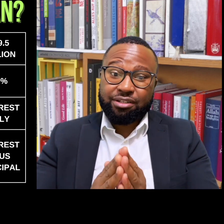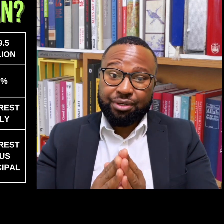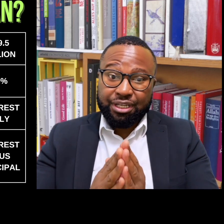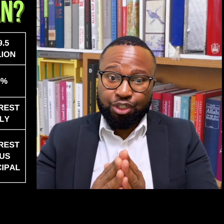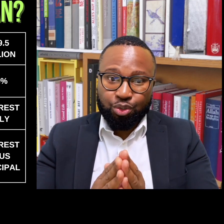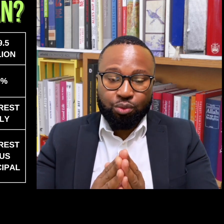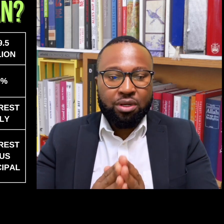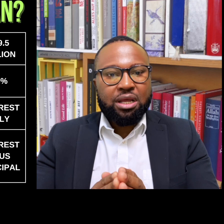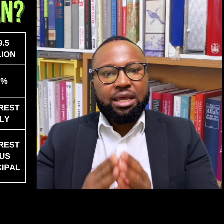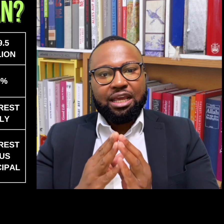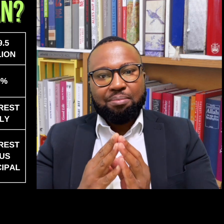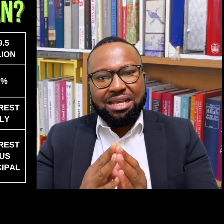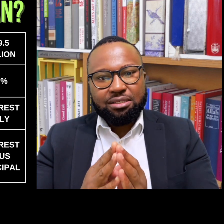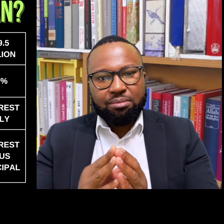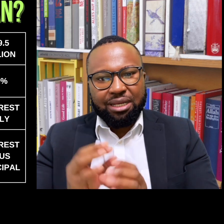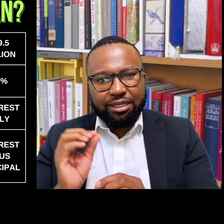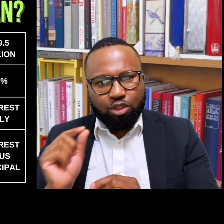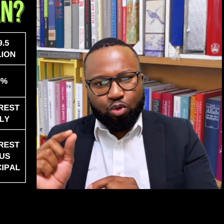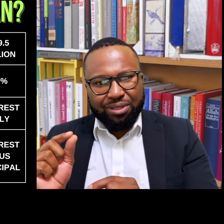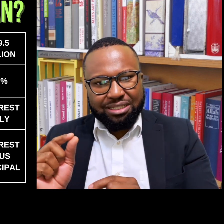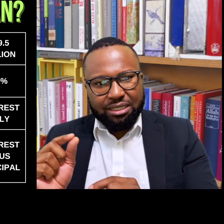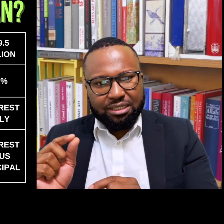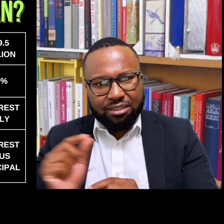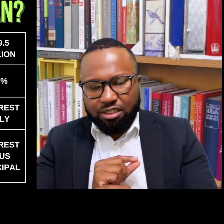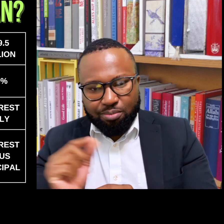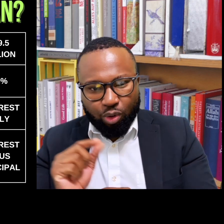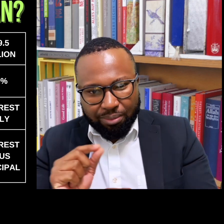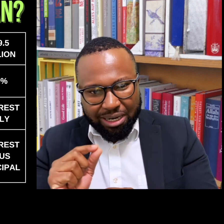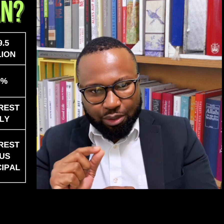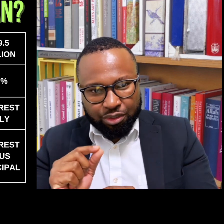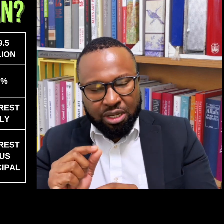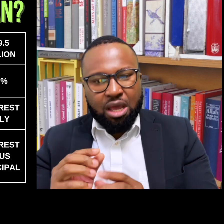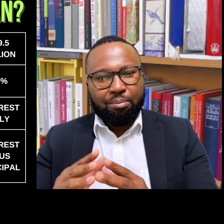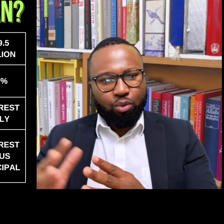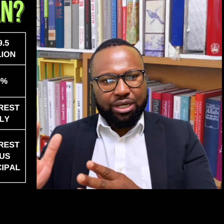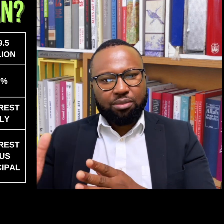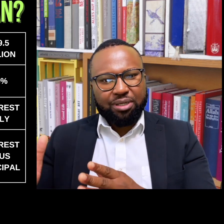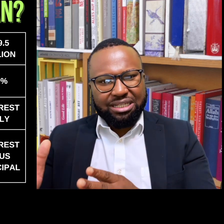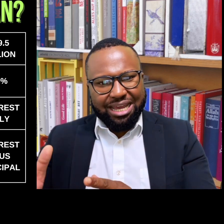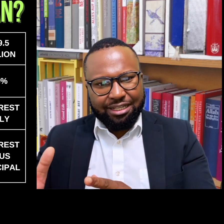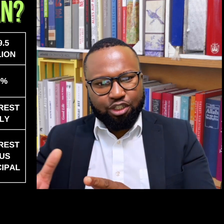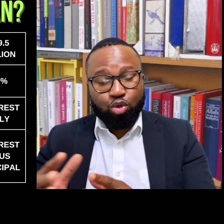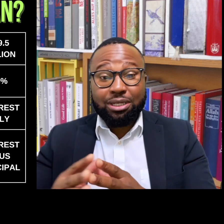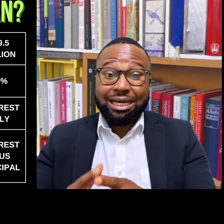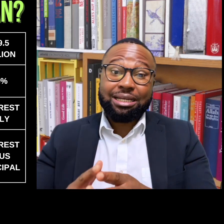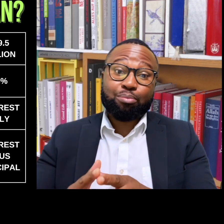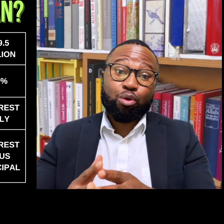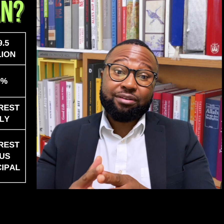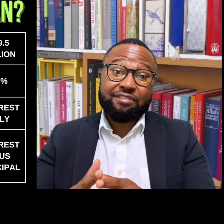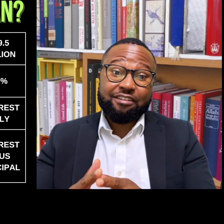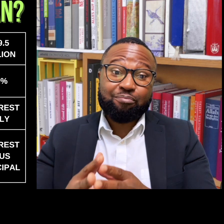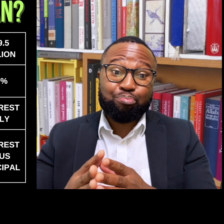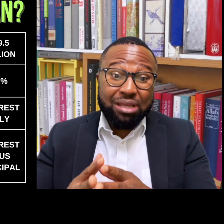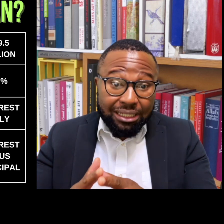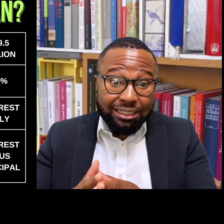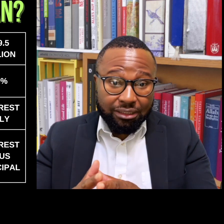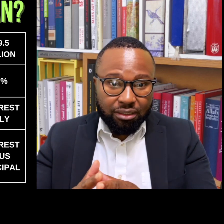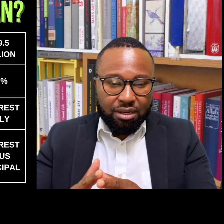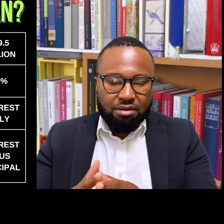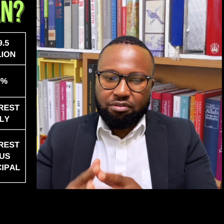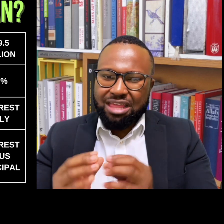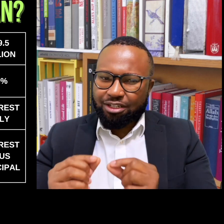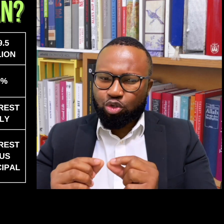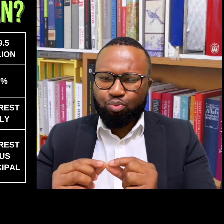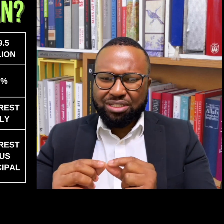he's entering into. It may seem like 2% is a small amount, but when it pertains to 9.5